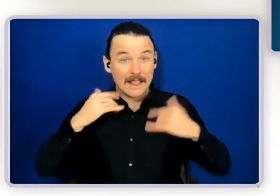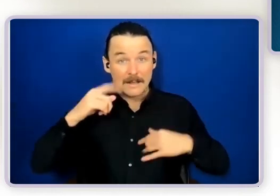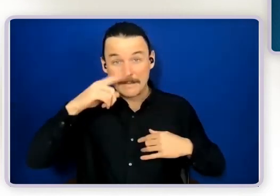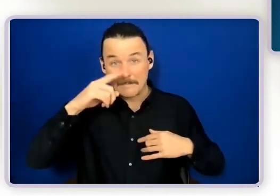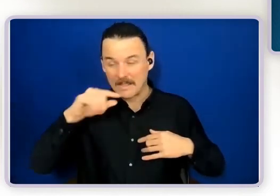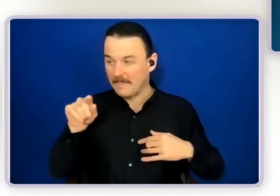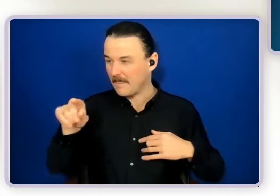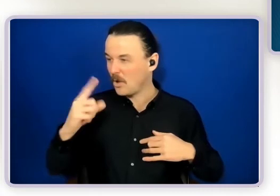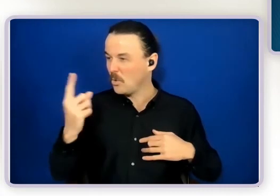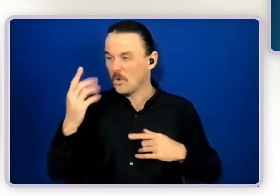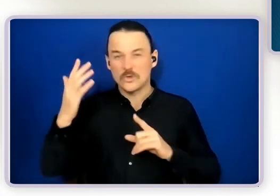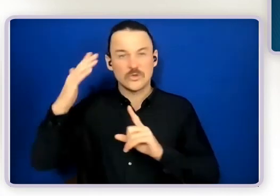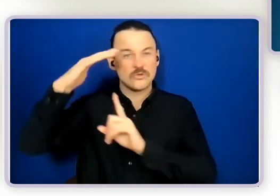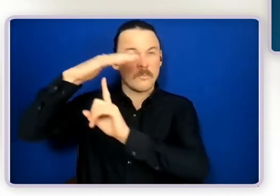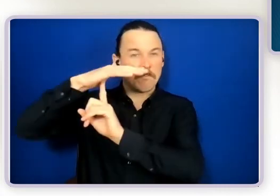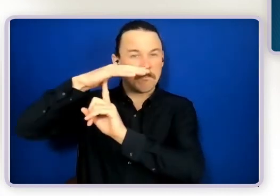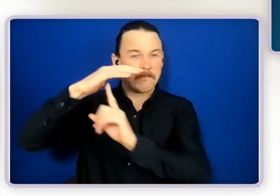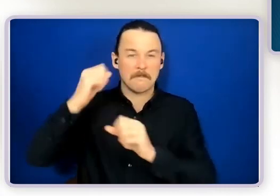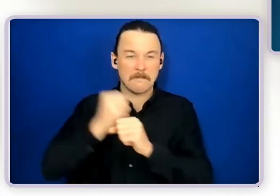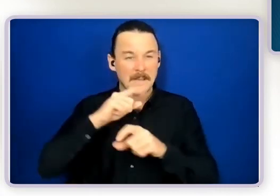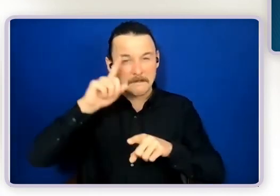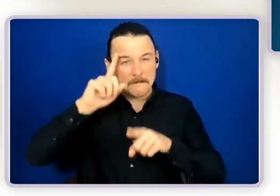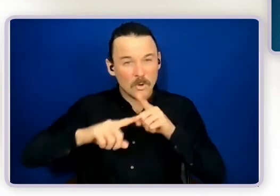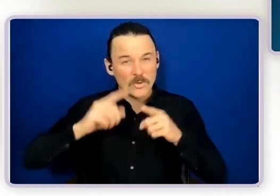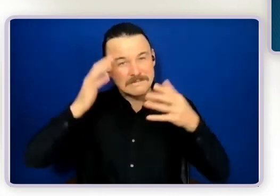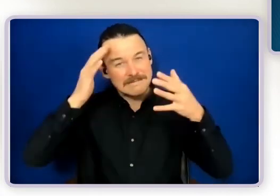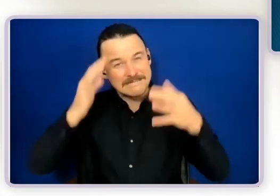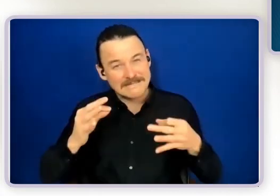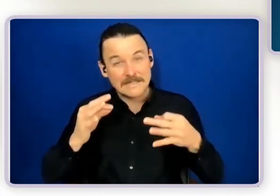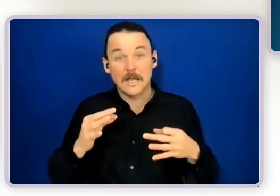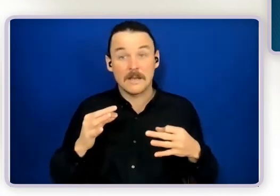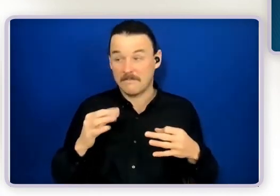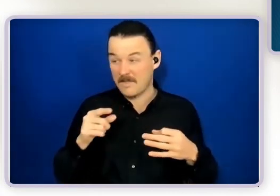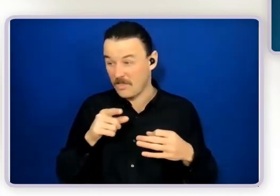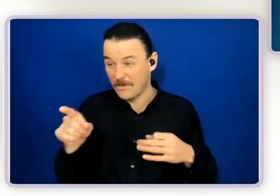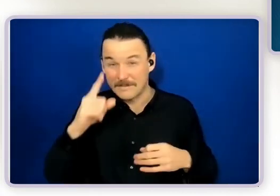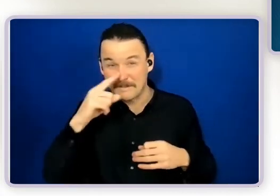people are people who have done a master's of applied behaviour